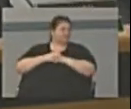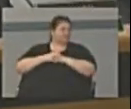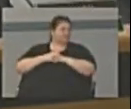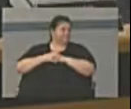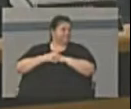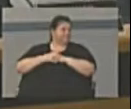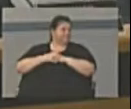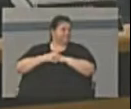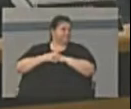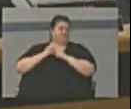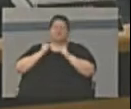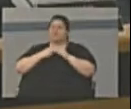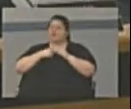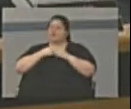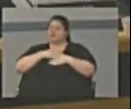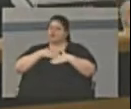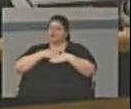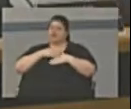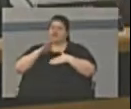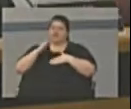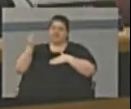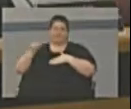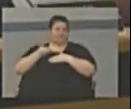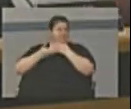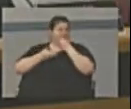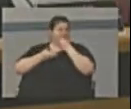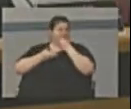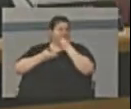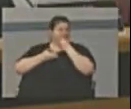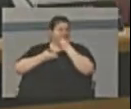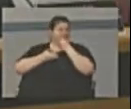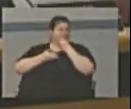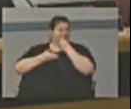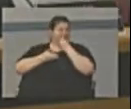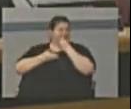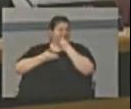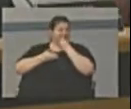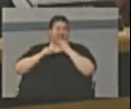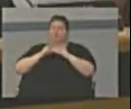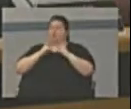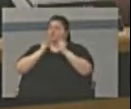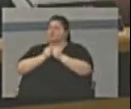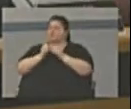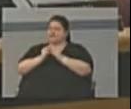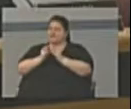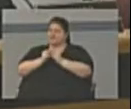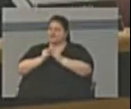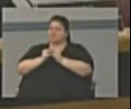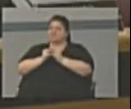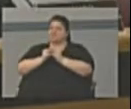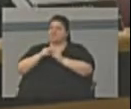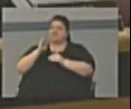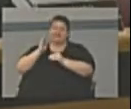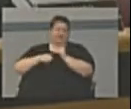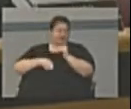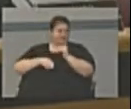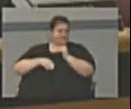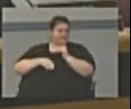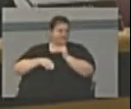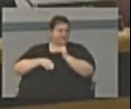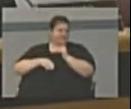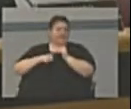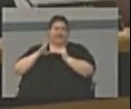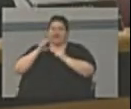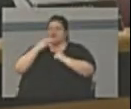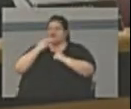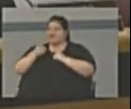appreciate the invitation being there. All joking aside, you heard this session is in. I'm going to thank Ms. Rao and Ms. Crook for continuing